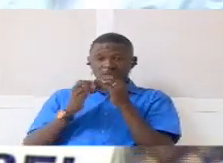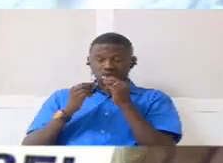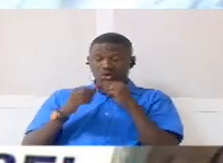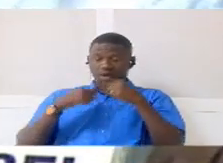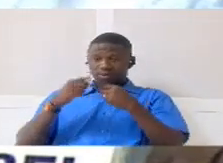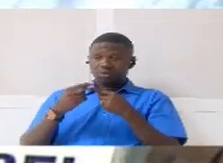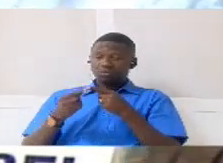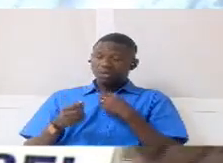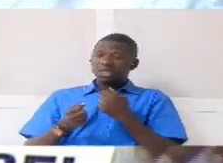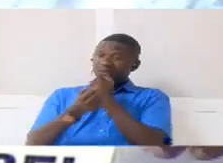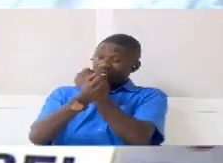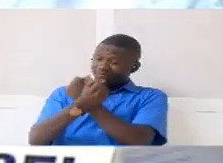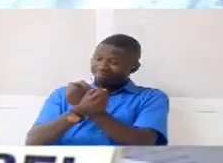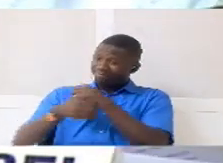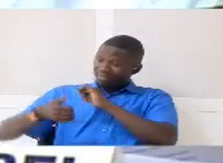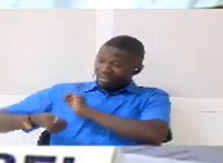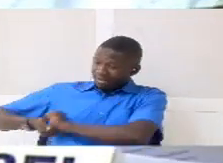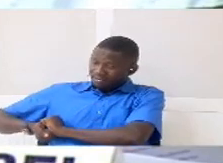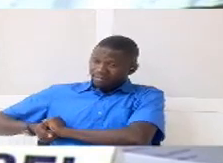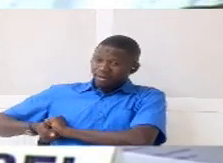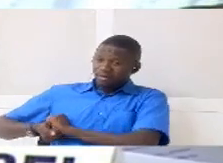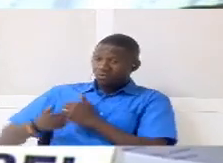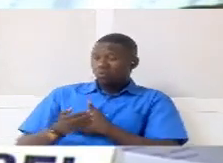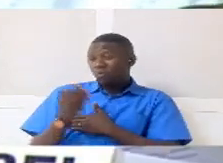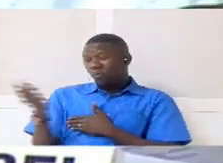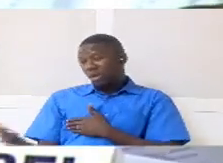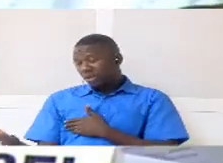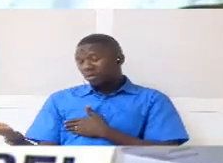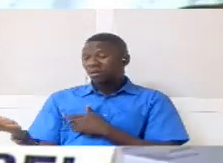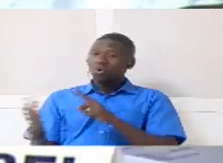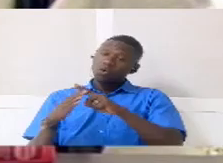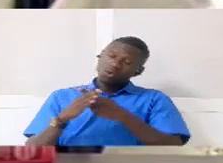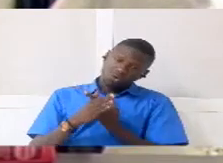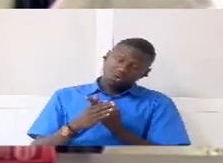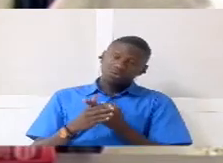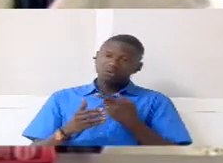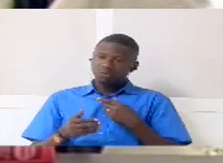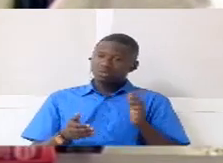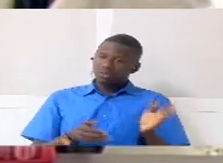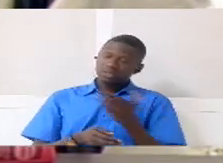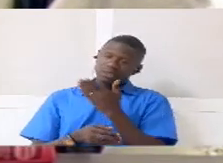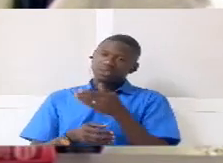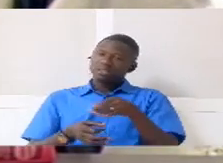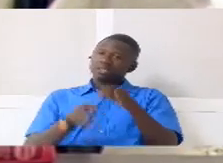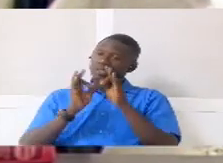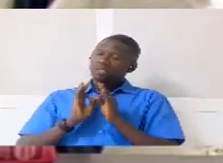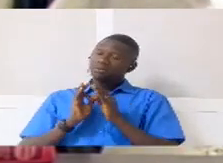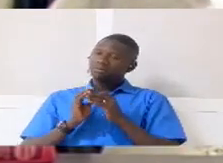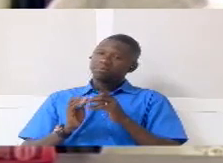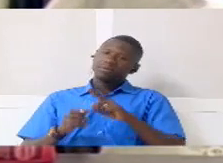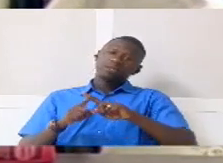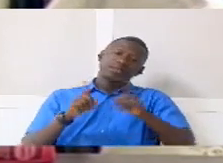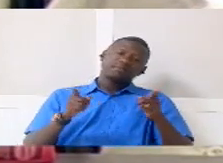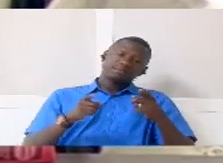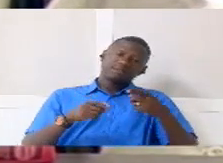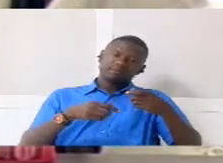wing? Yen ying officer lumen lu foteng ni yemuta ike sambari man le bang fodung ike samba bunda kotengol le lamendo be konoto ni